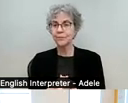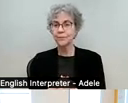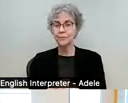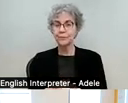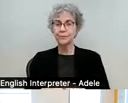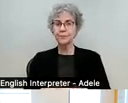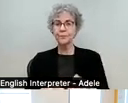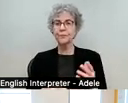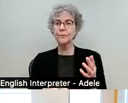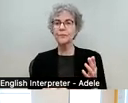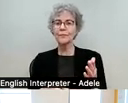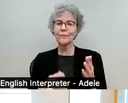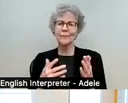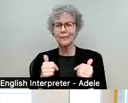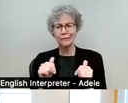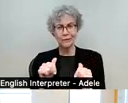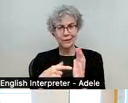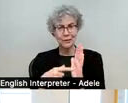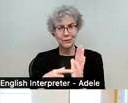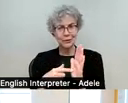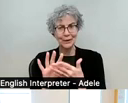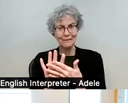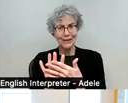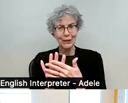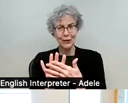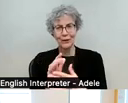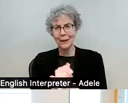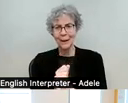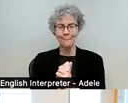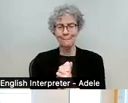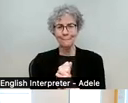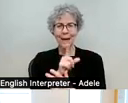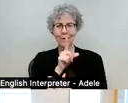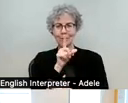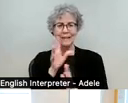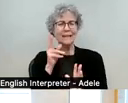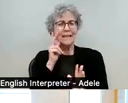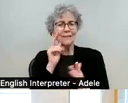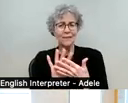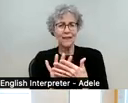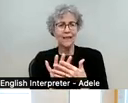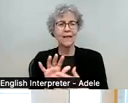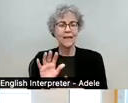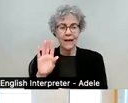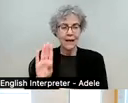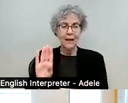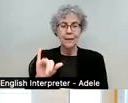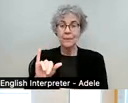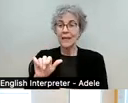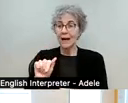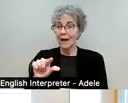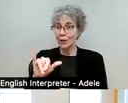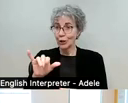is where we're going to try showing a video, and these, we'll see if this, I won't give any commentary. Let's see if the video works, but this is Biagio's apartment,